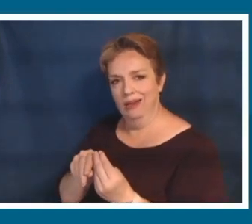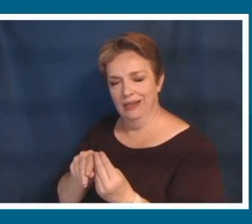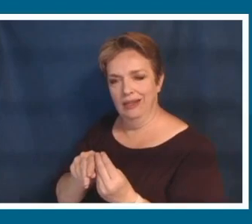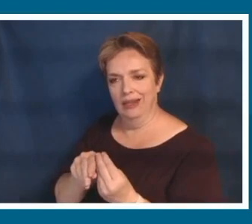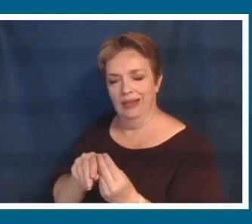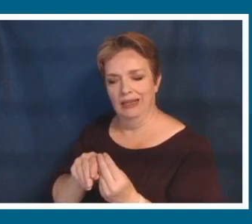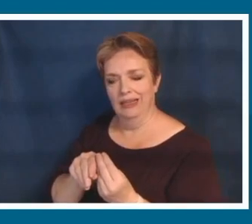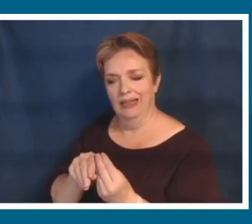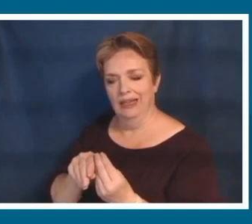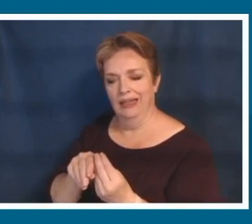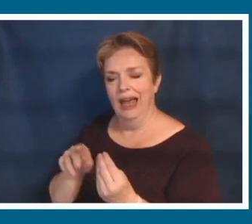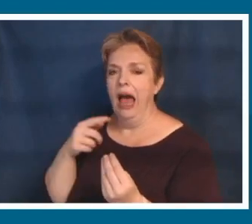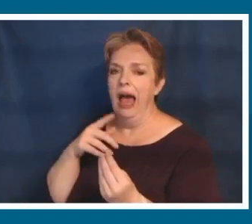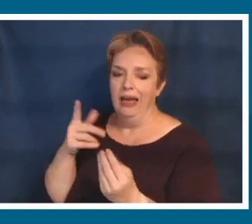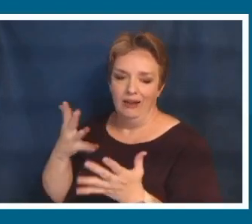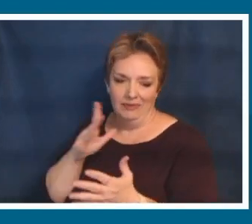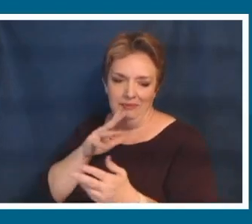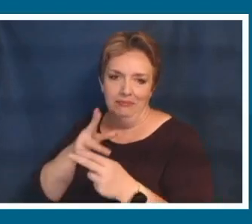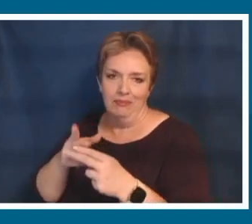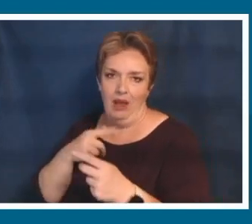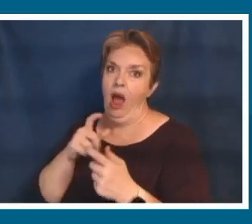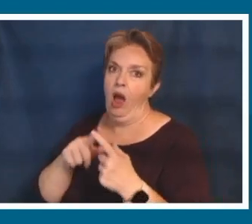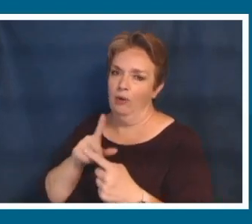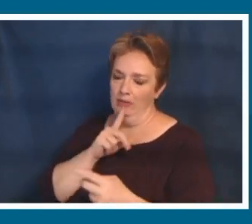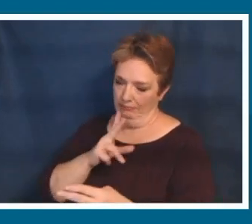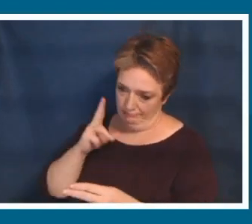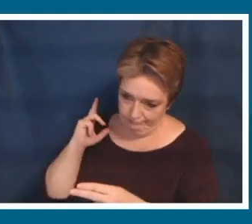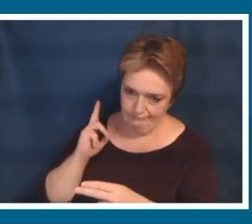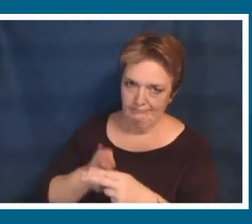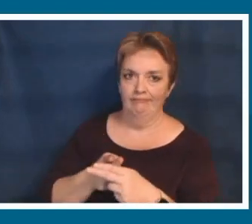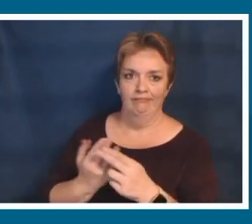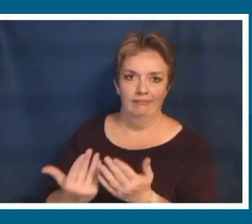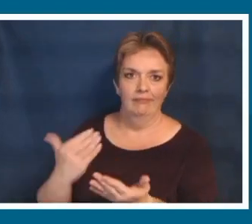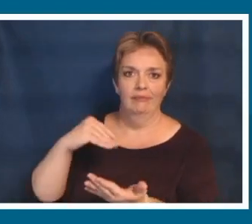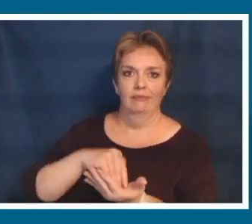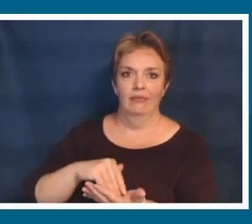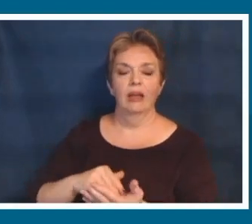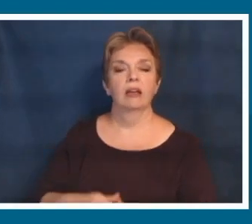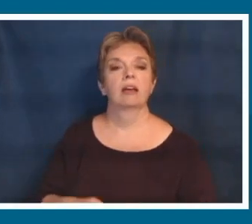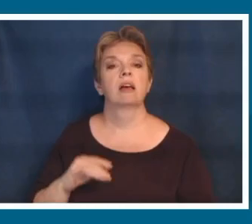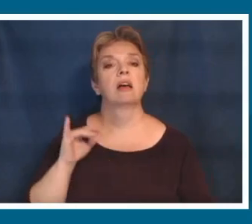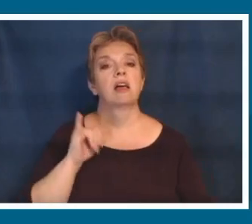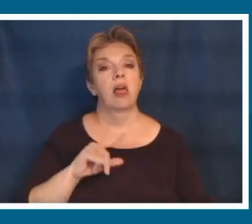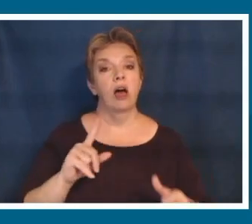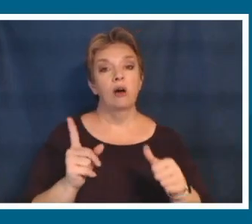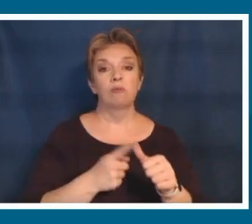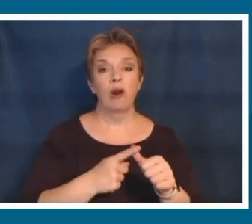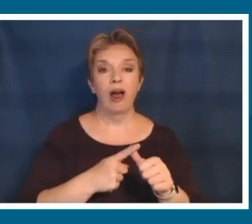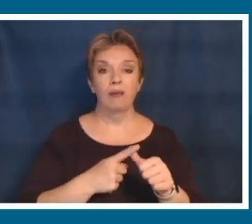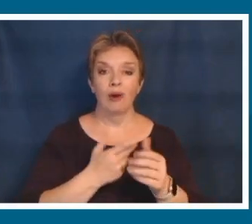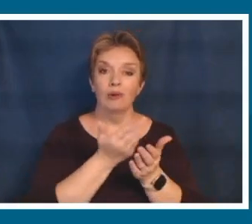state it again, is that I feel like the primary source set combination helps students